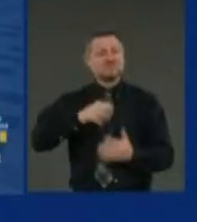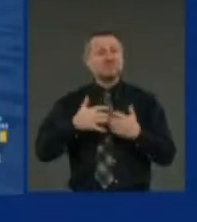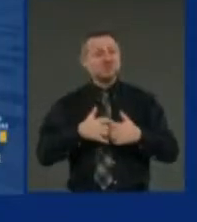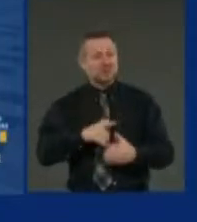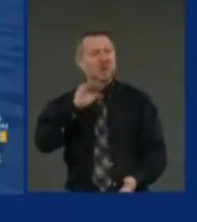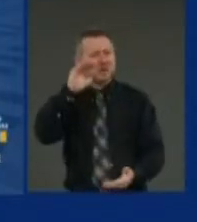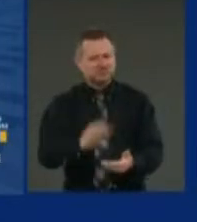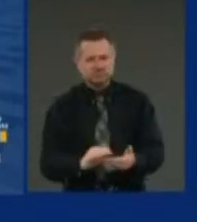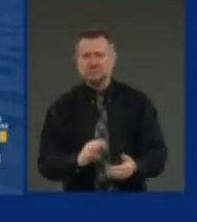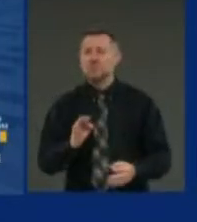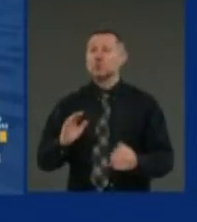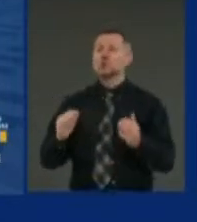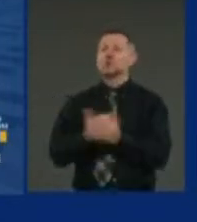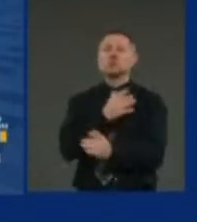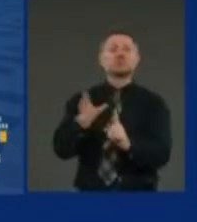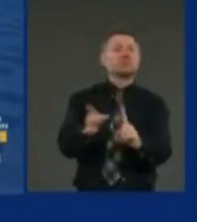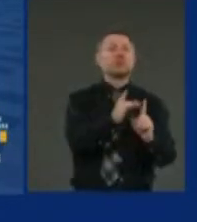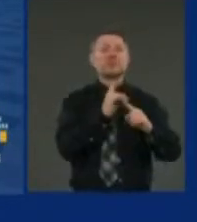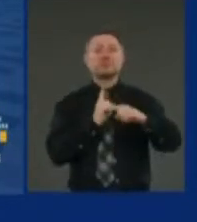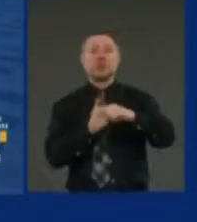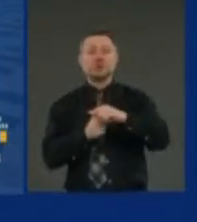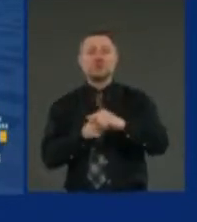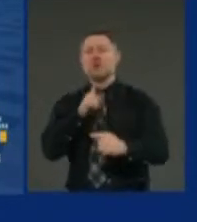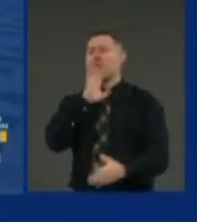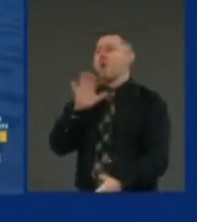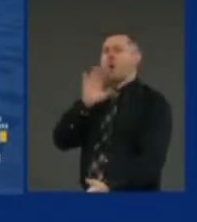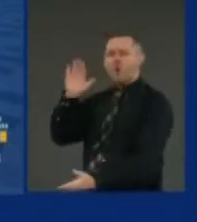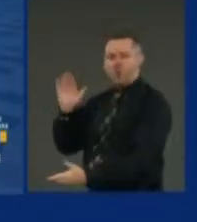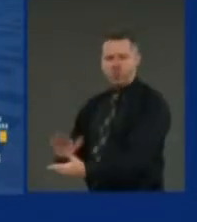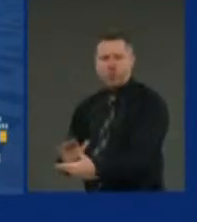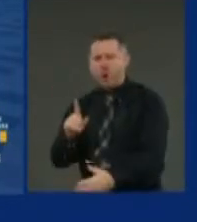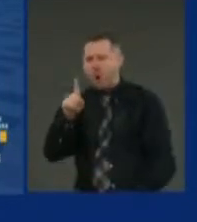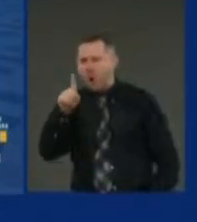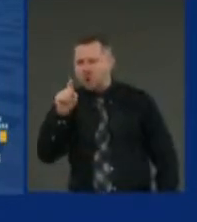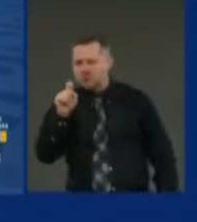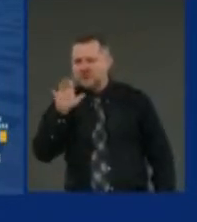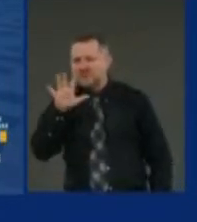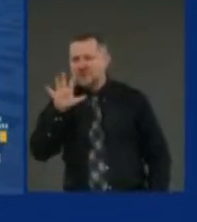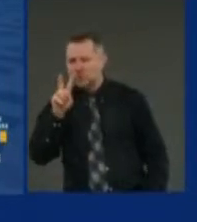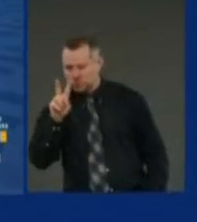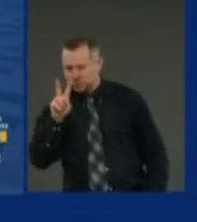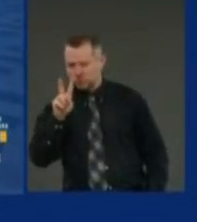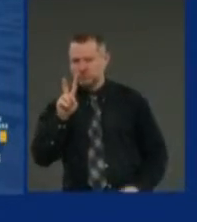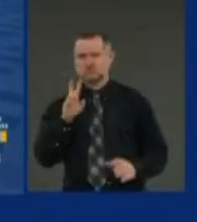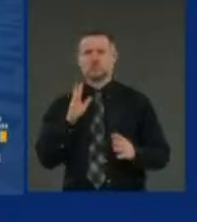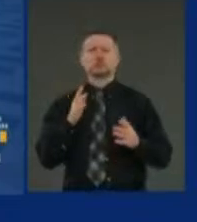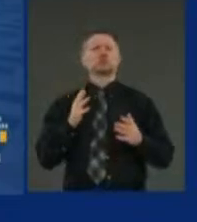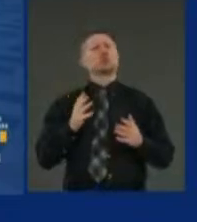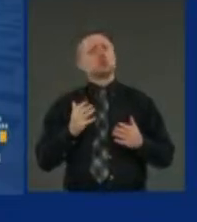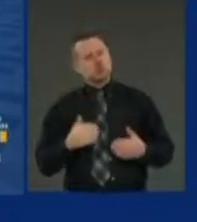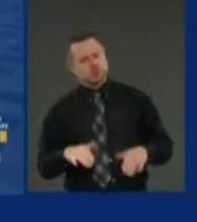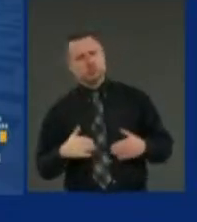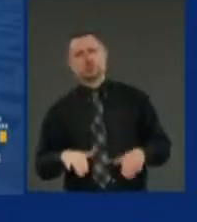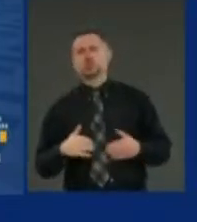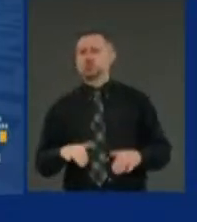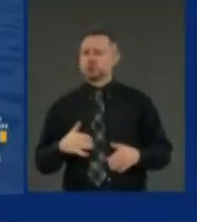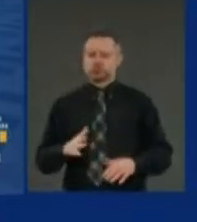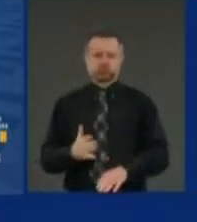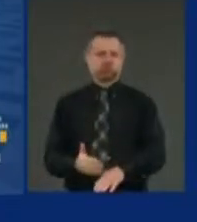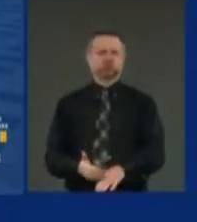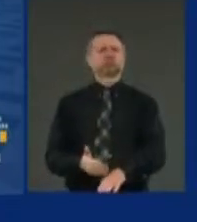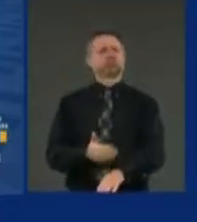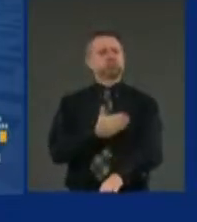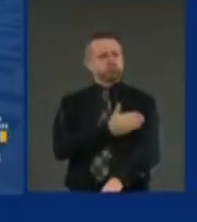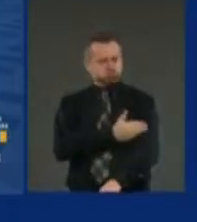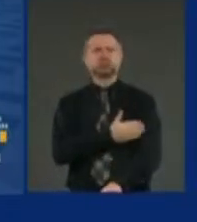the new cases are down to 152, which is a dramatic